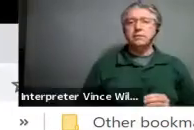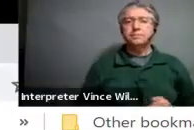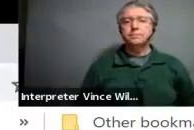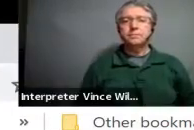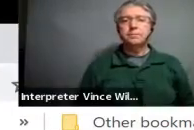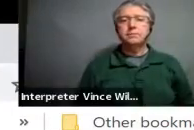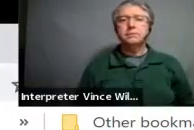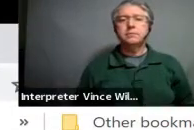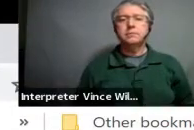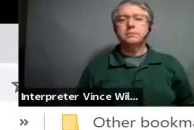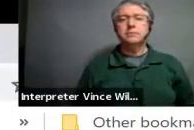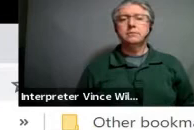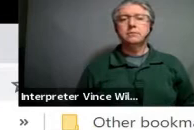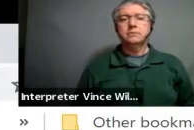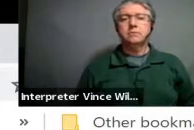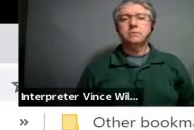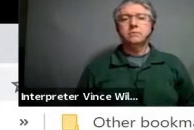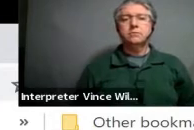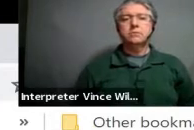share. Excellent.